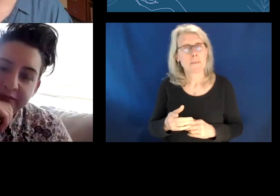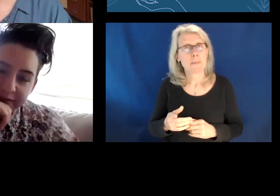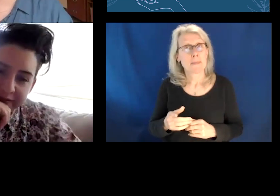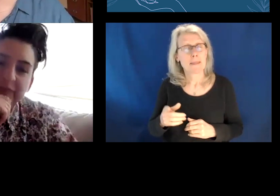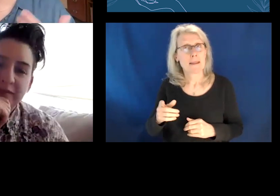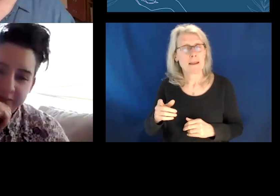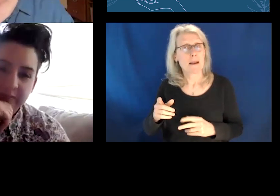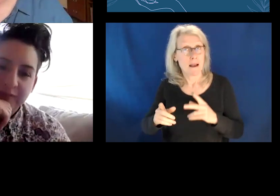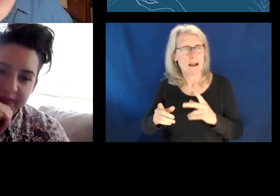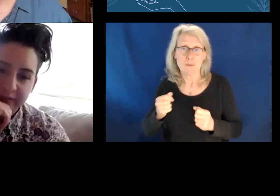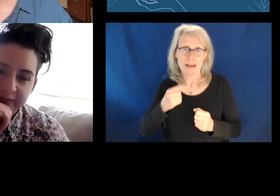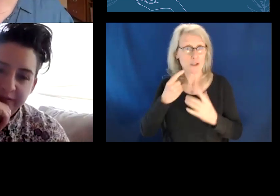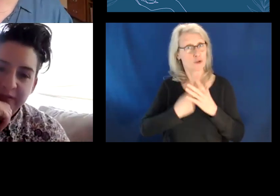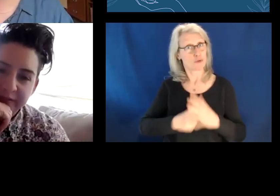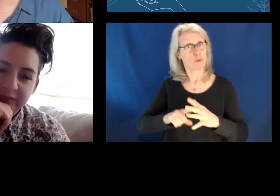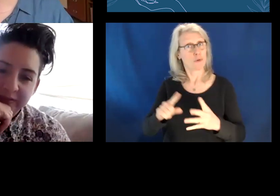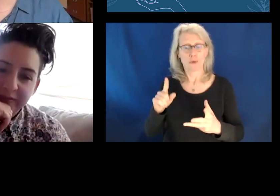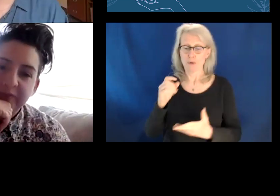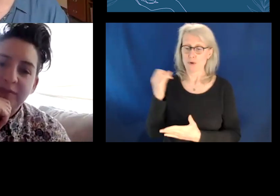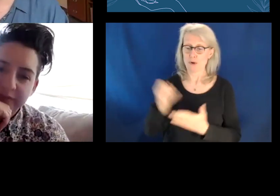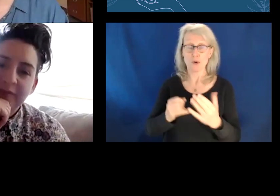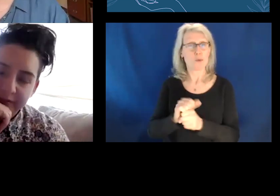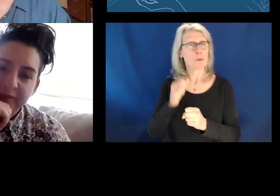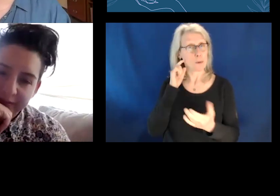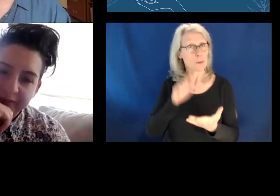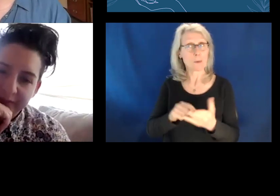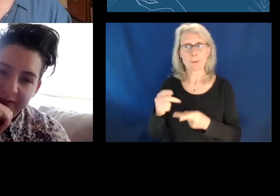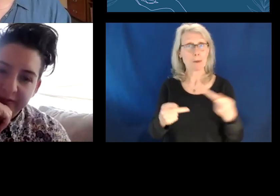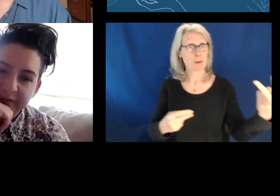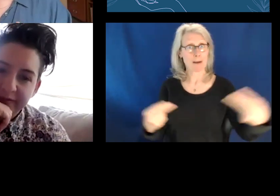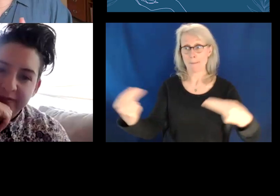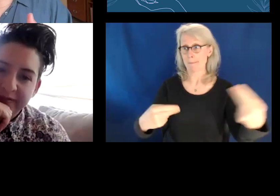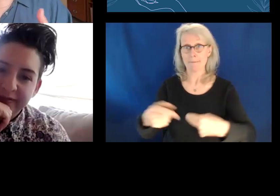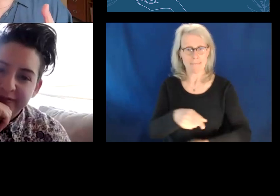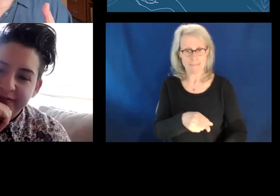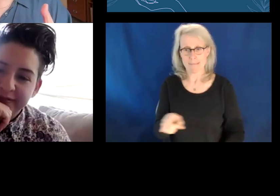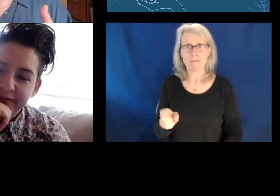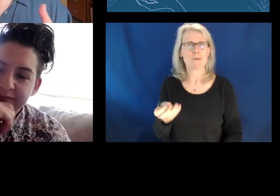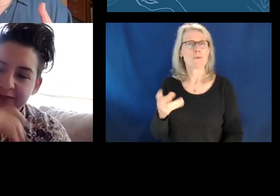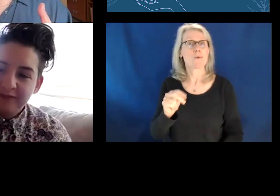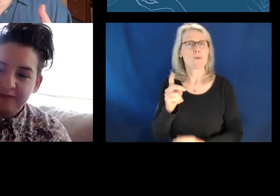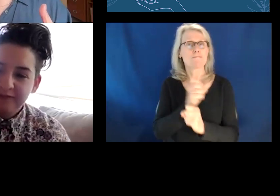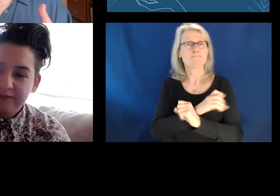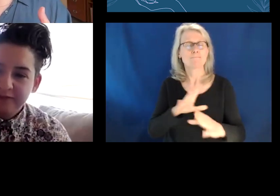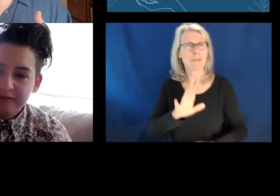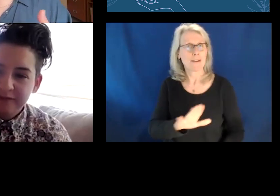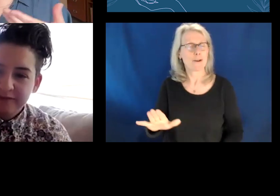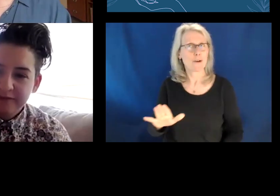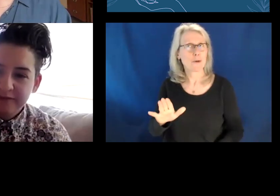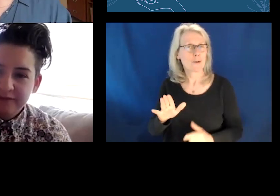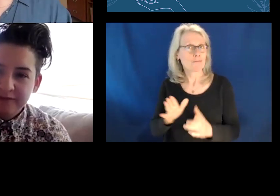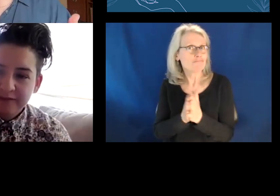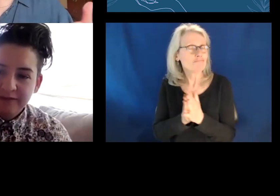own context. And, you know, we've used the word intention, intentionality into a process that, that